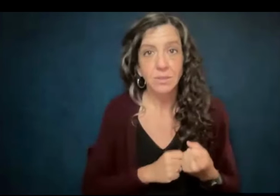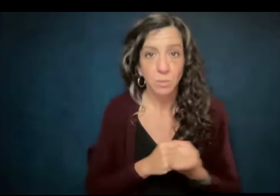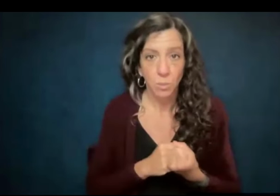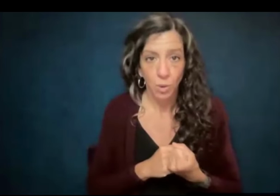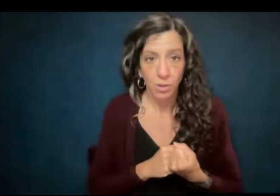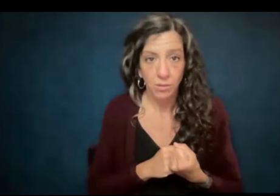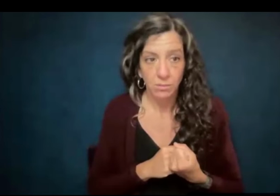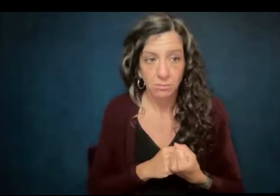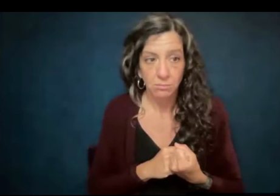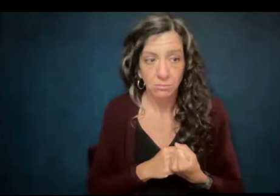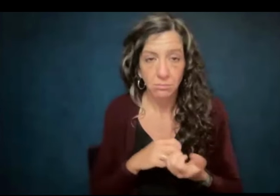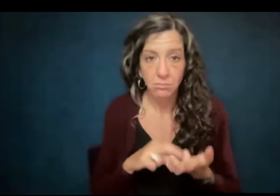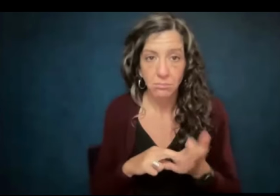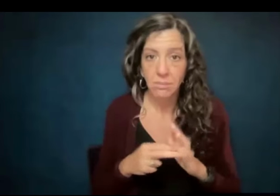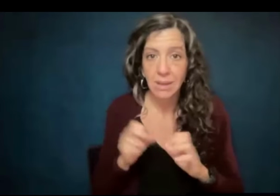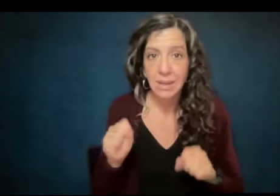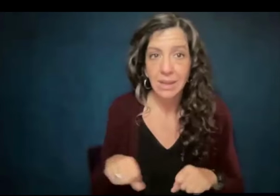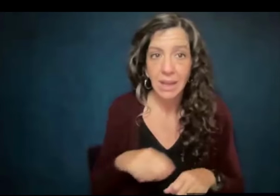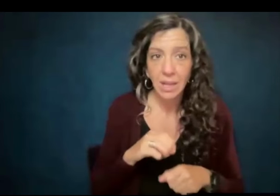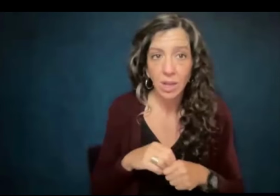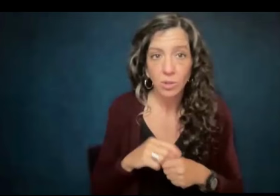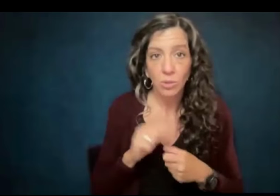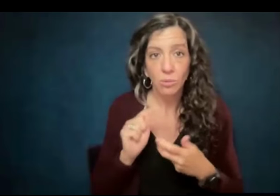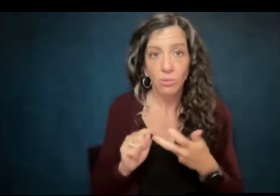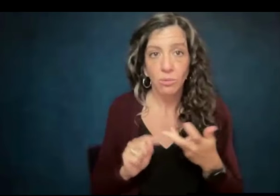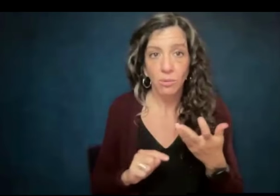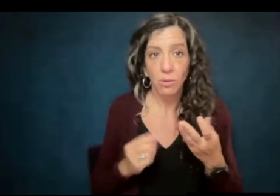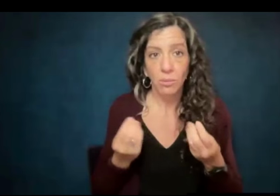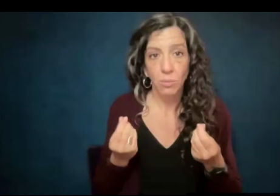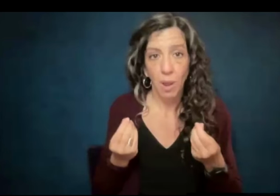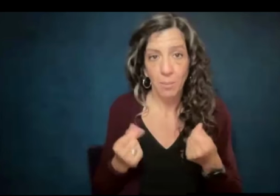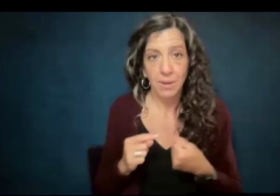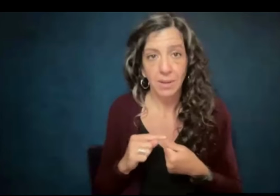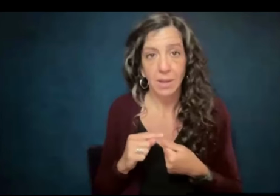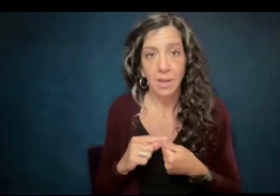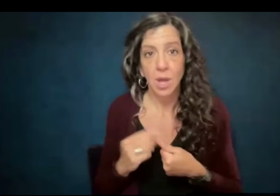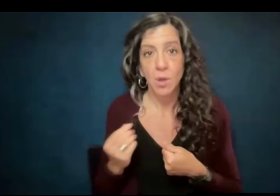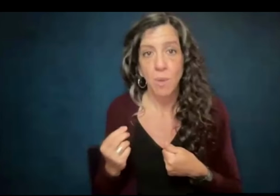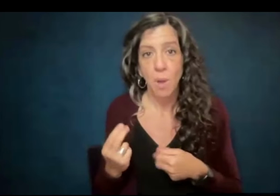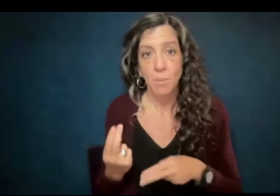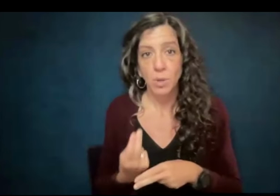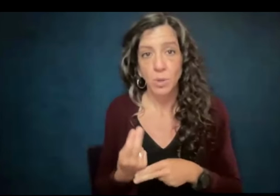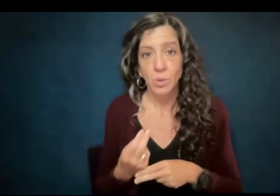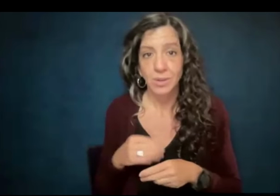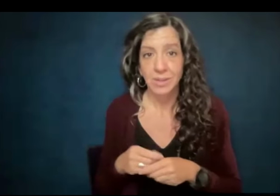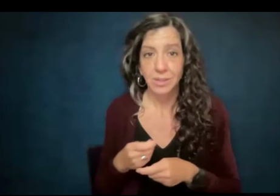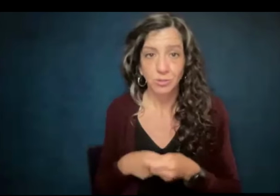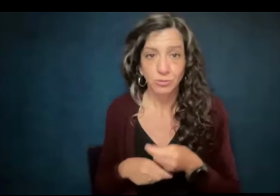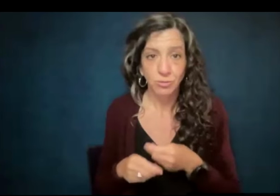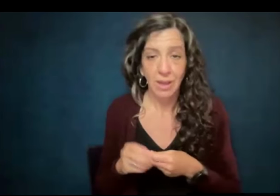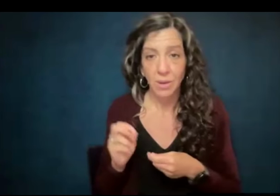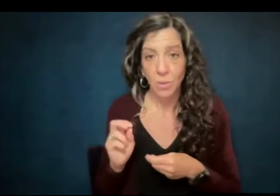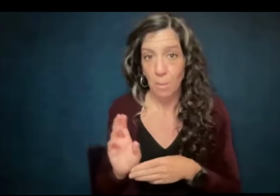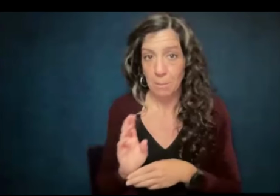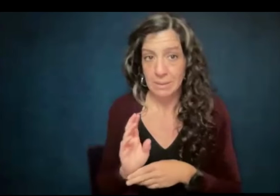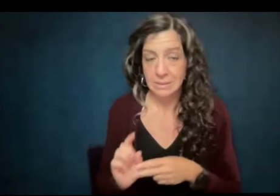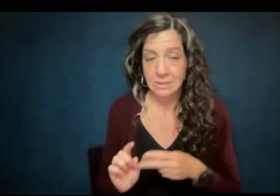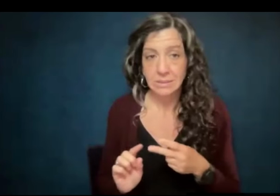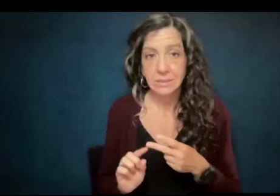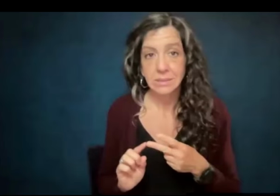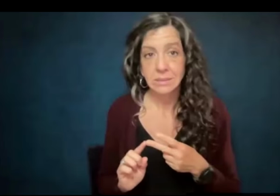self-support. So it can include the following types of property: property used in a trade or